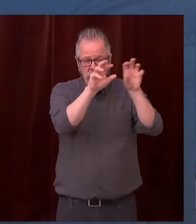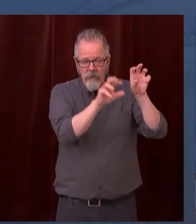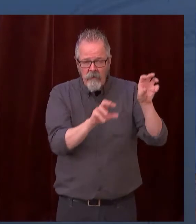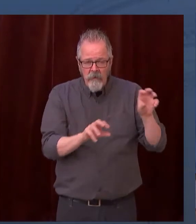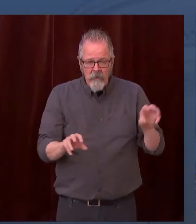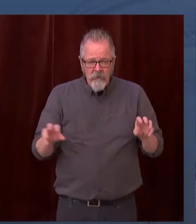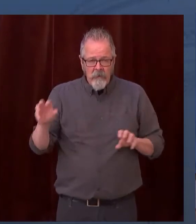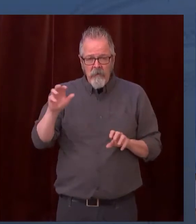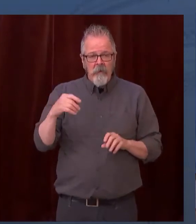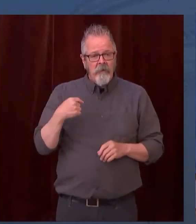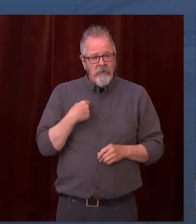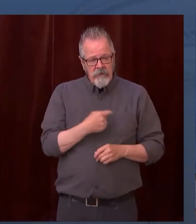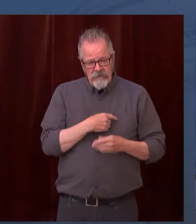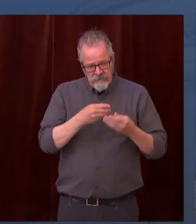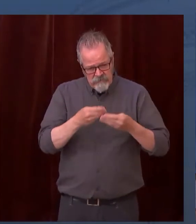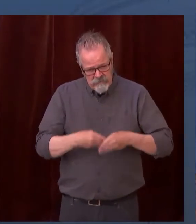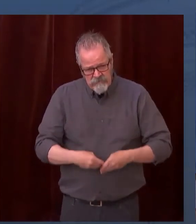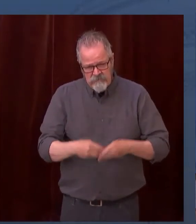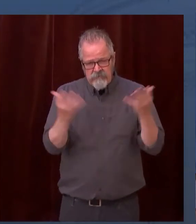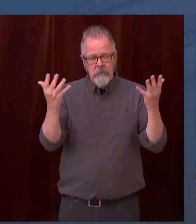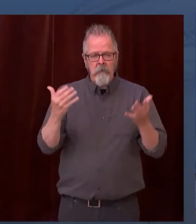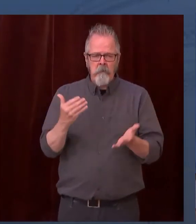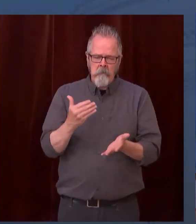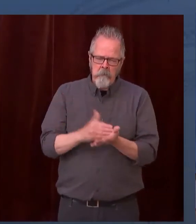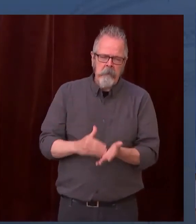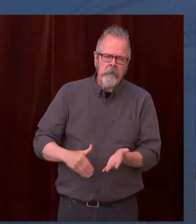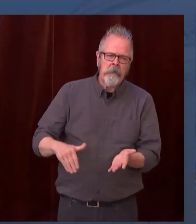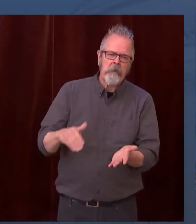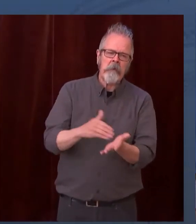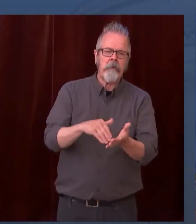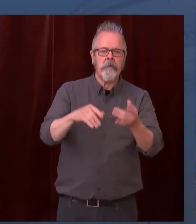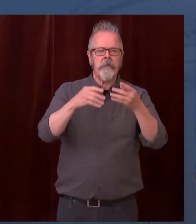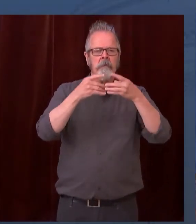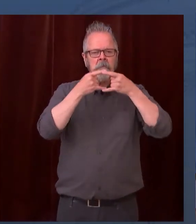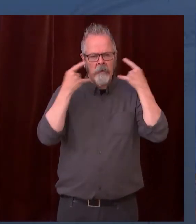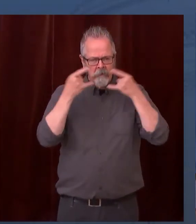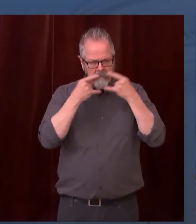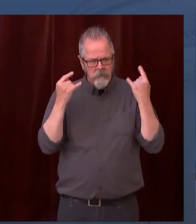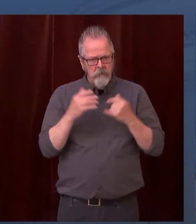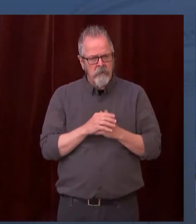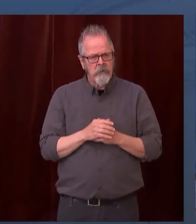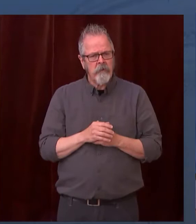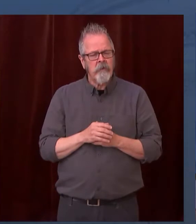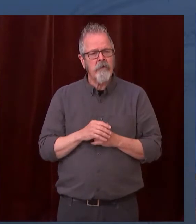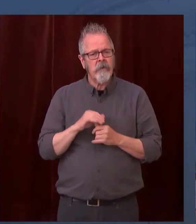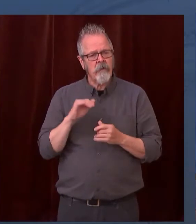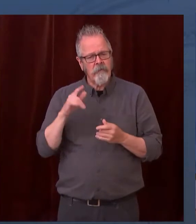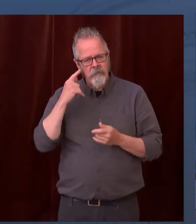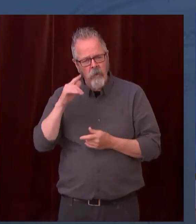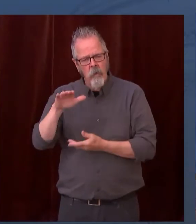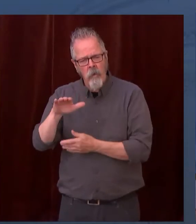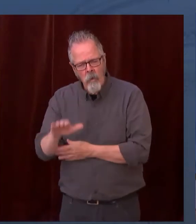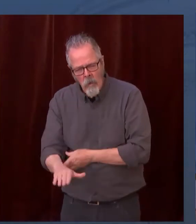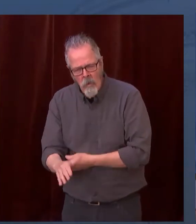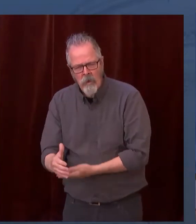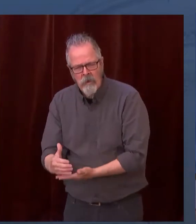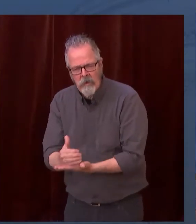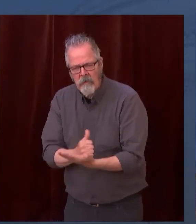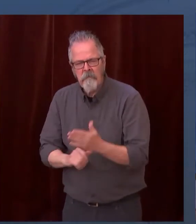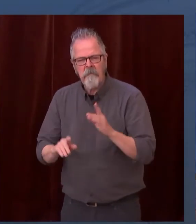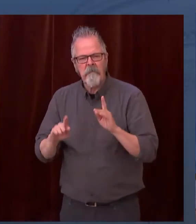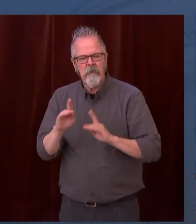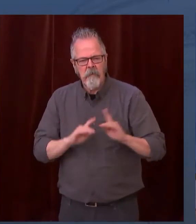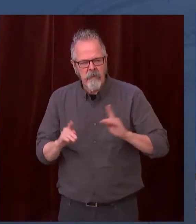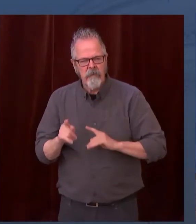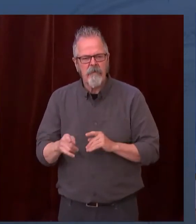available. And cities and counties and nonprofits are also doing the same thing. A couple other comments about our